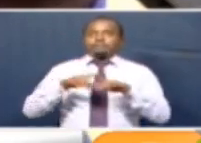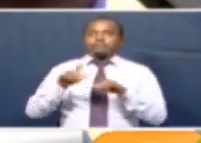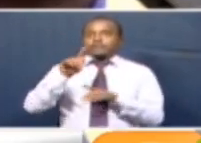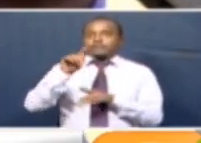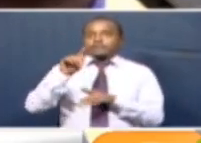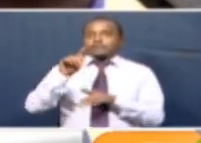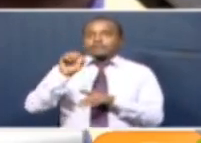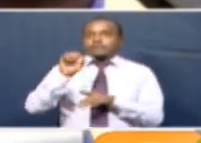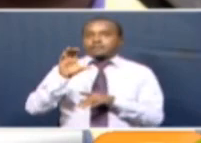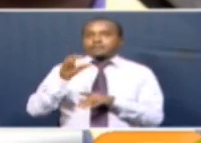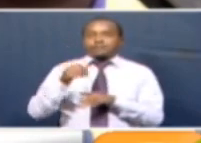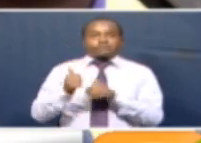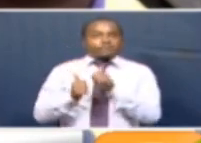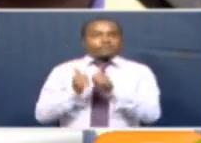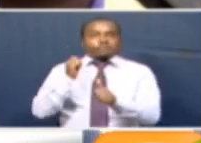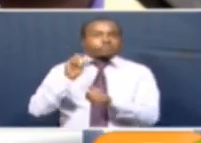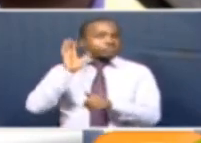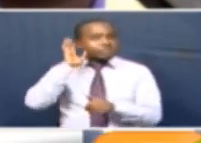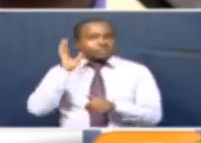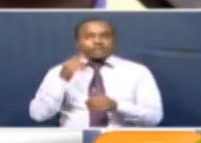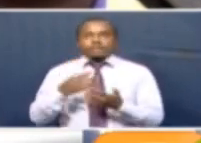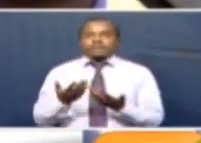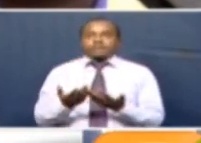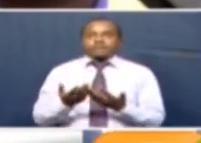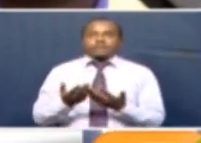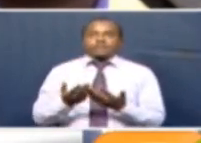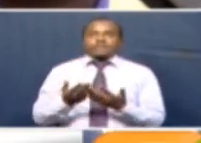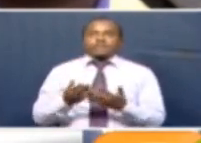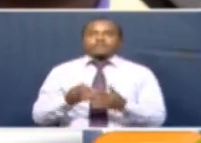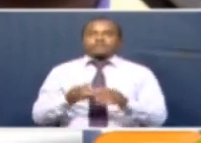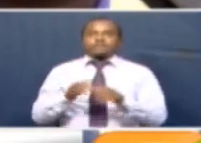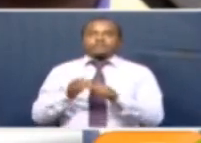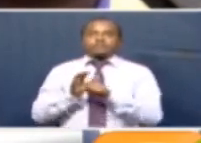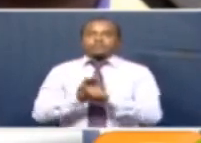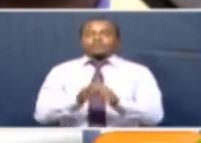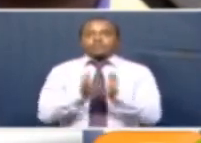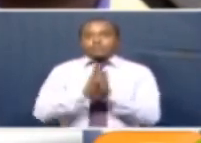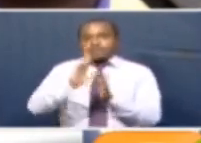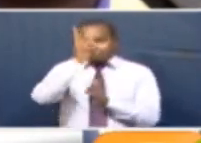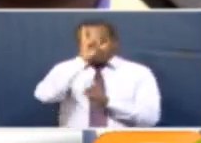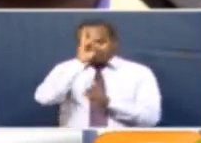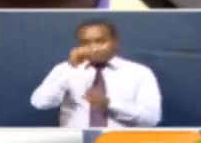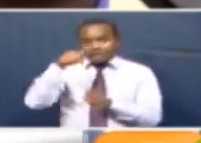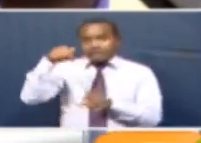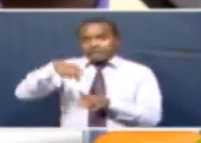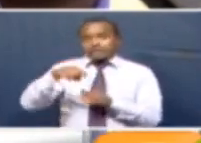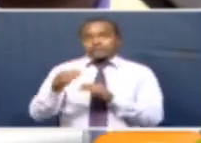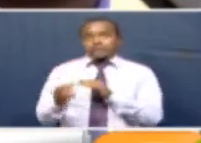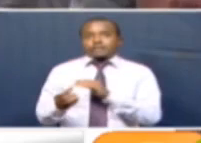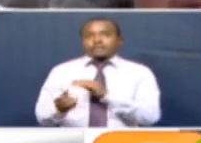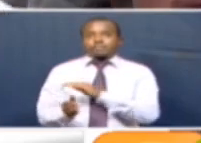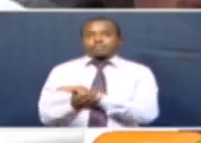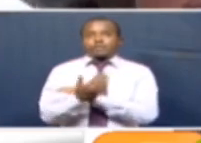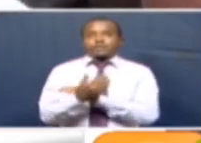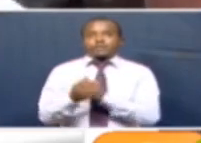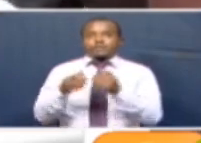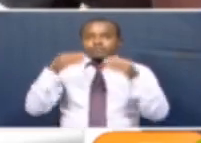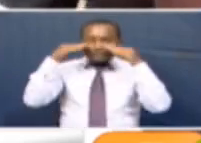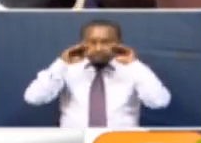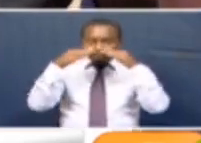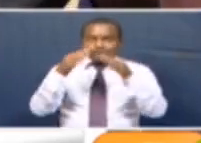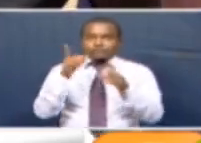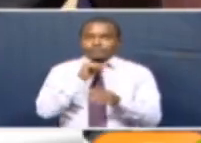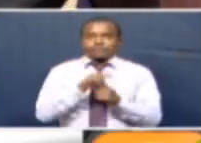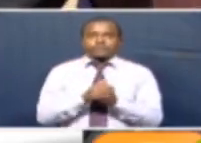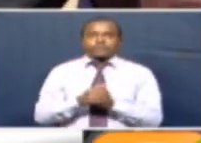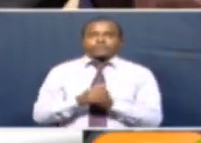our plight. They are just intimidating us with the policemen. And even this morning we have been tear gassed. Mtanda ni